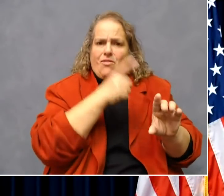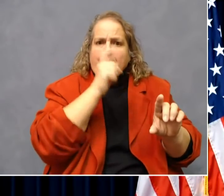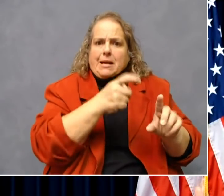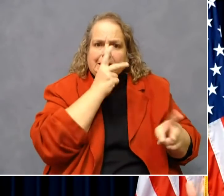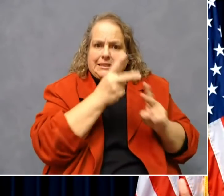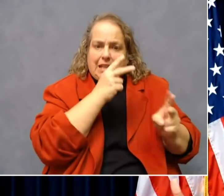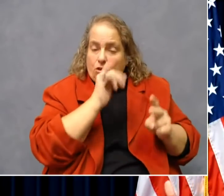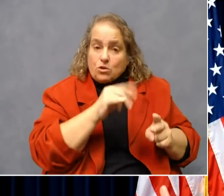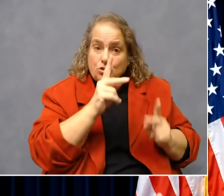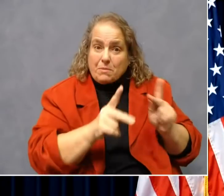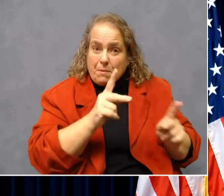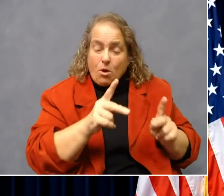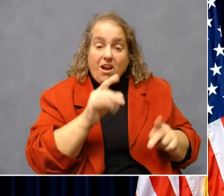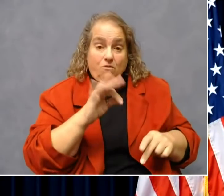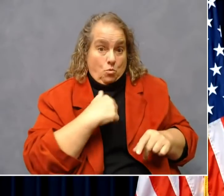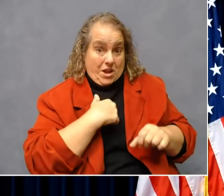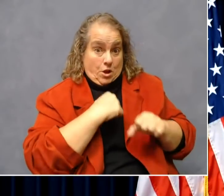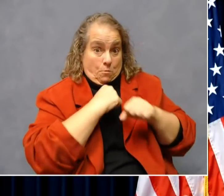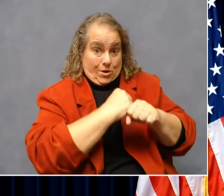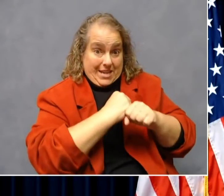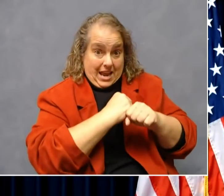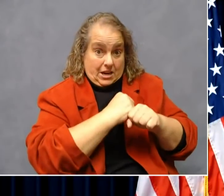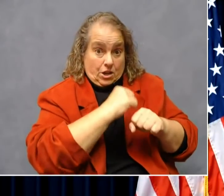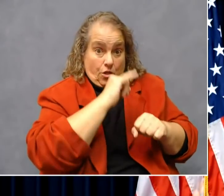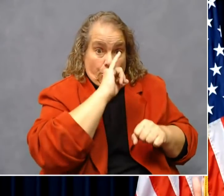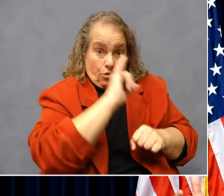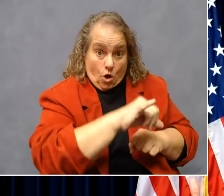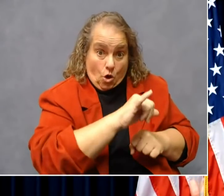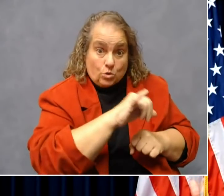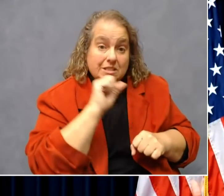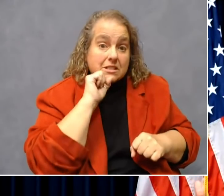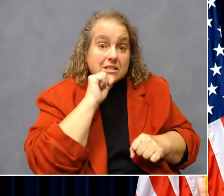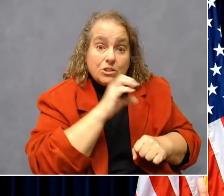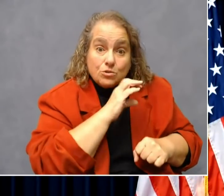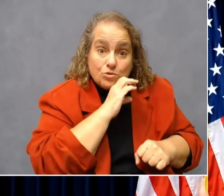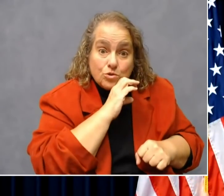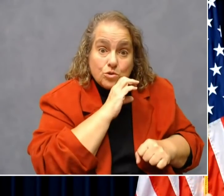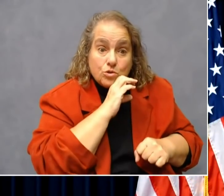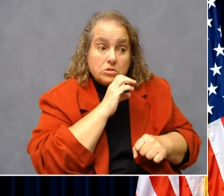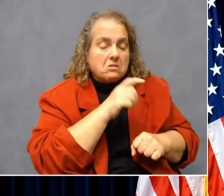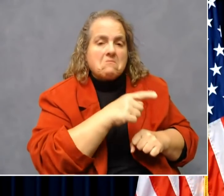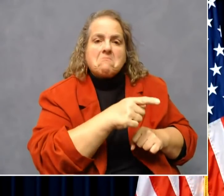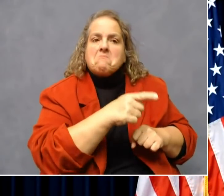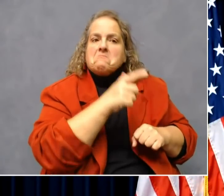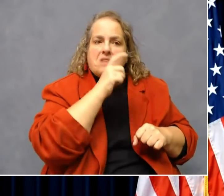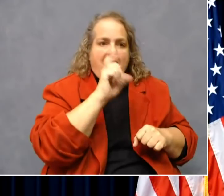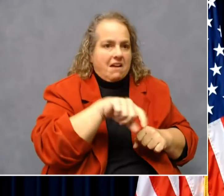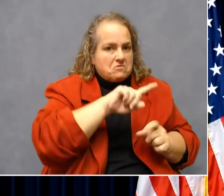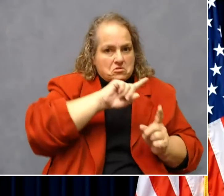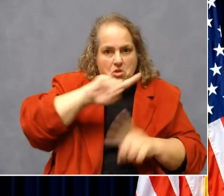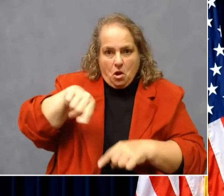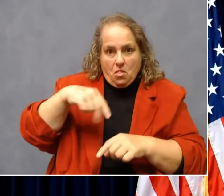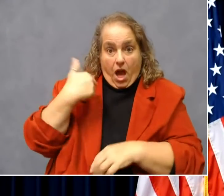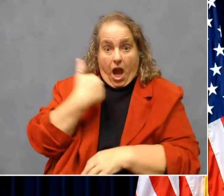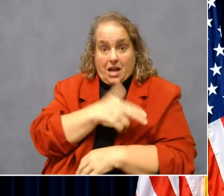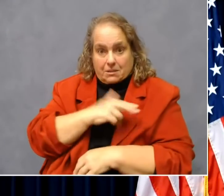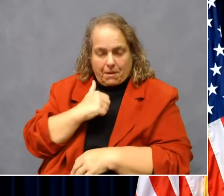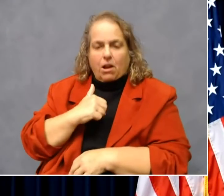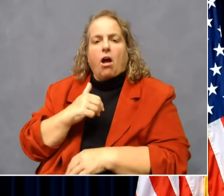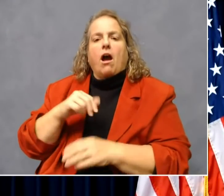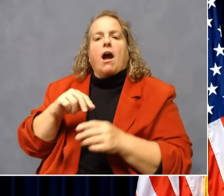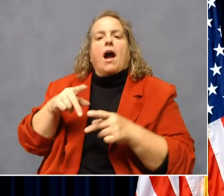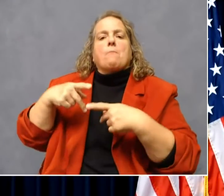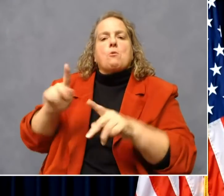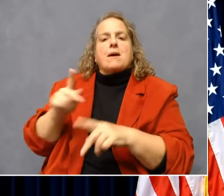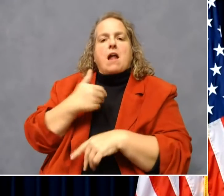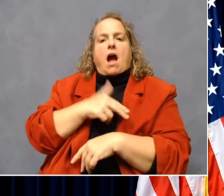residents, they don't end up being hospitalized, we have more capacity there in those facilities. So we believe